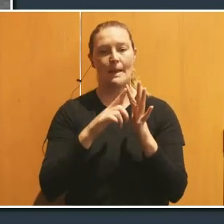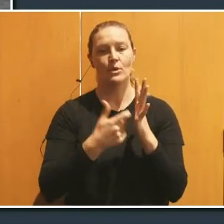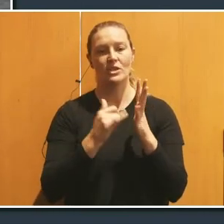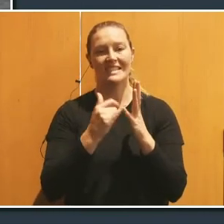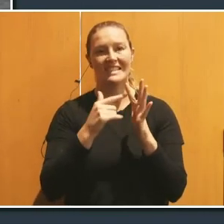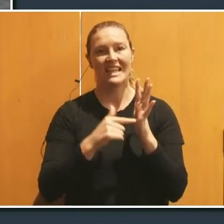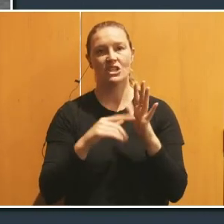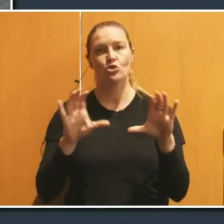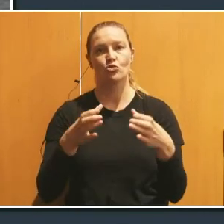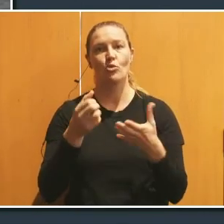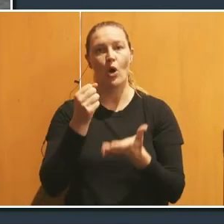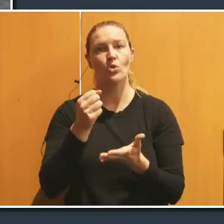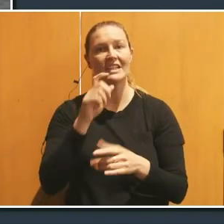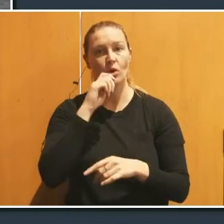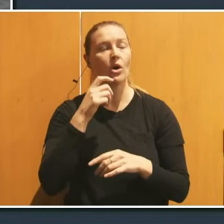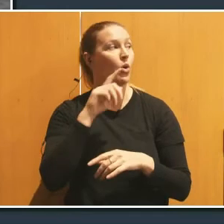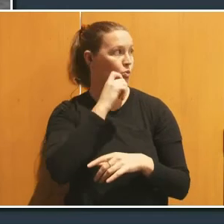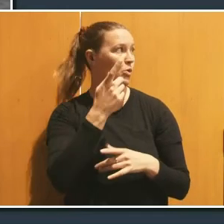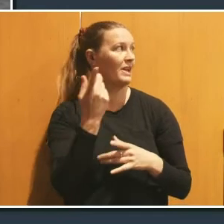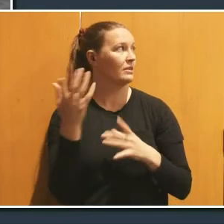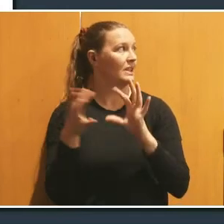Oliver. Thank you.